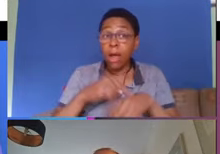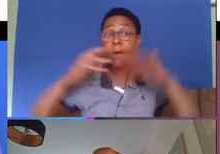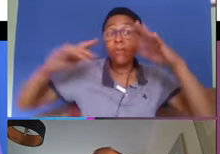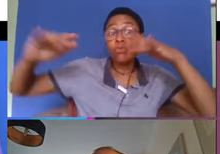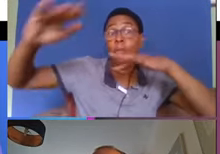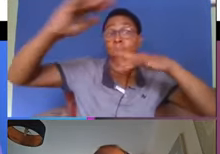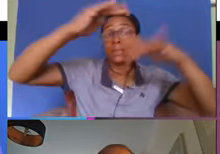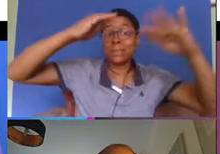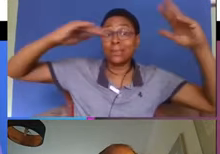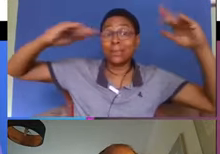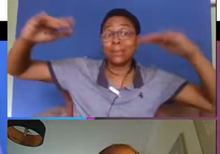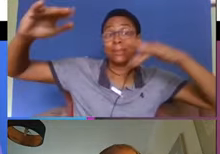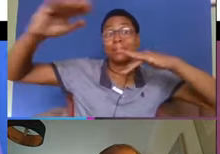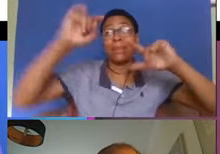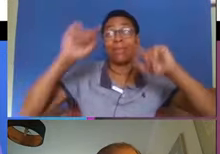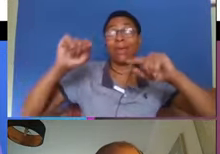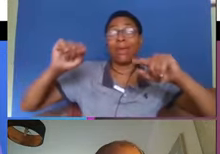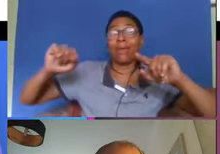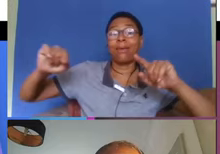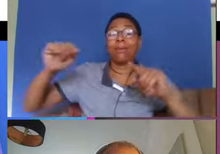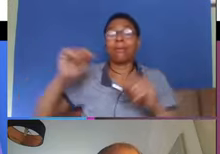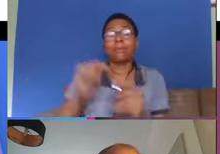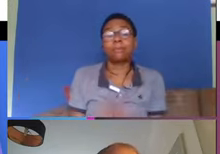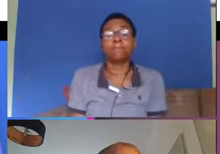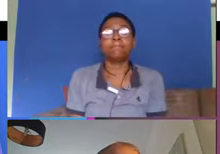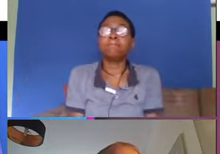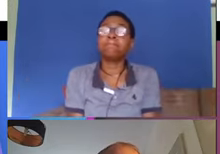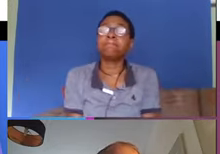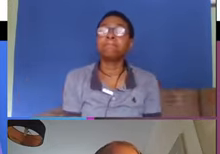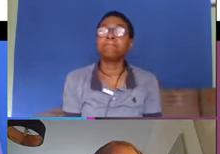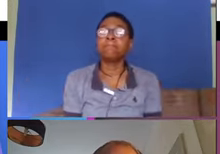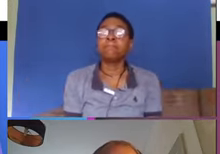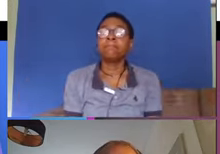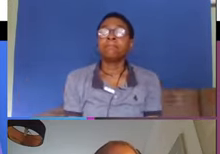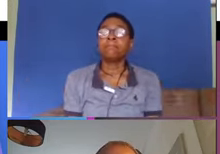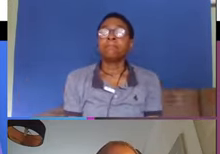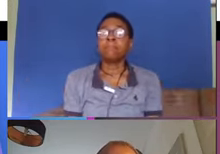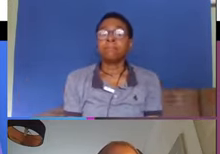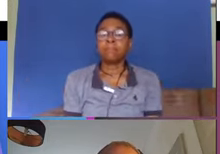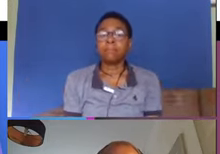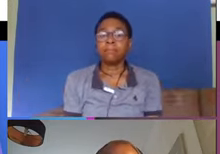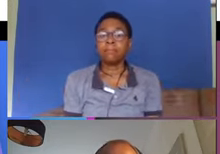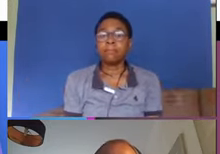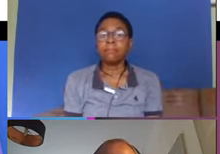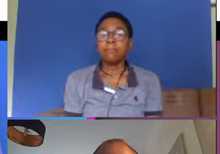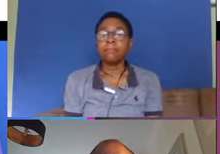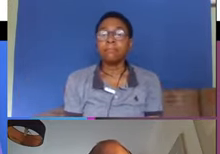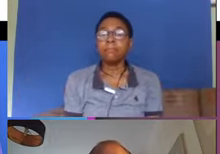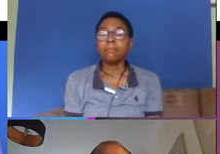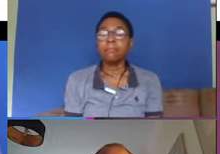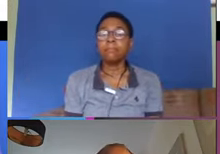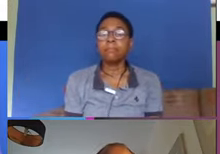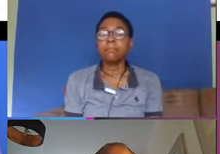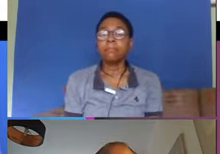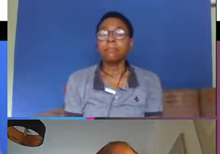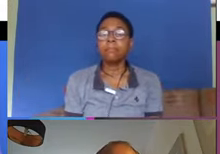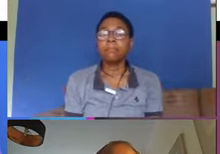to be out and about for much longer than that half a second to land on the ground.